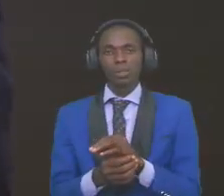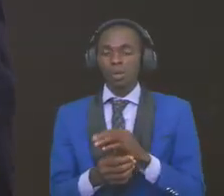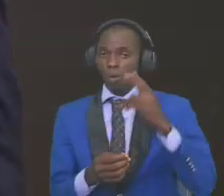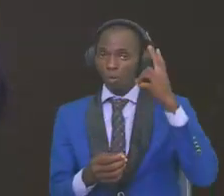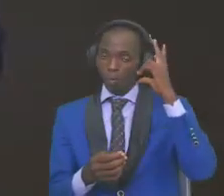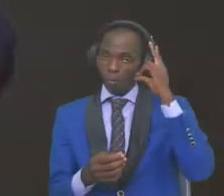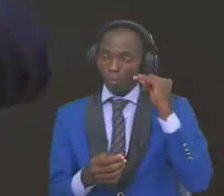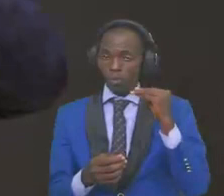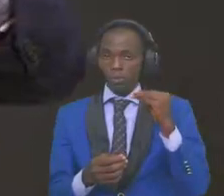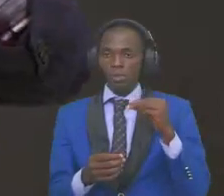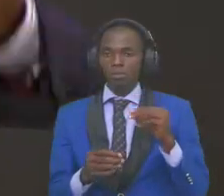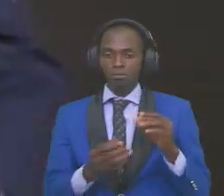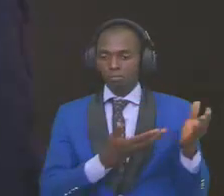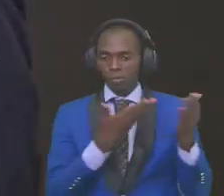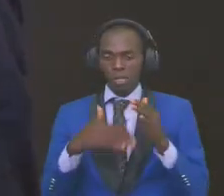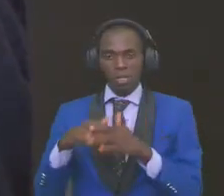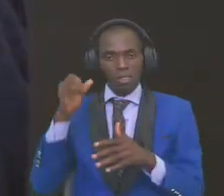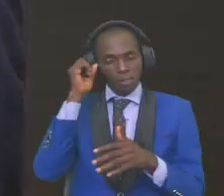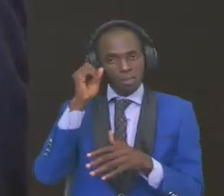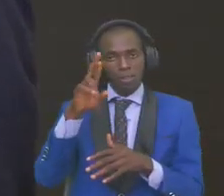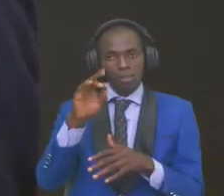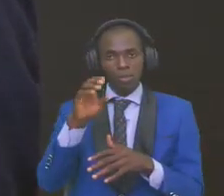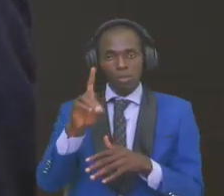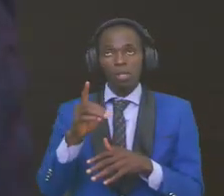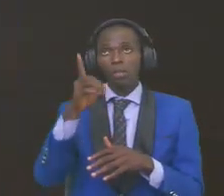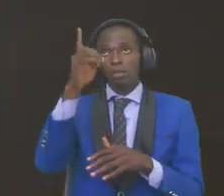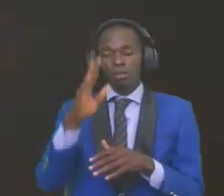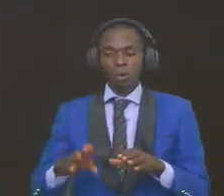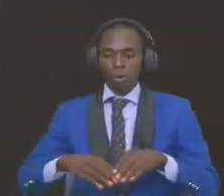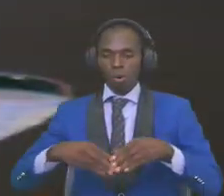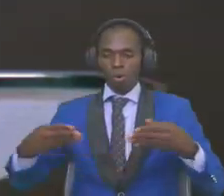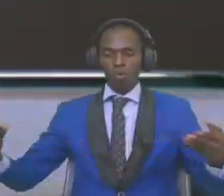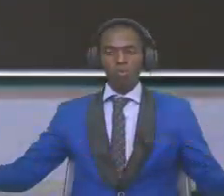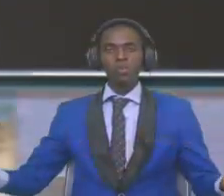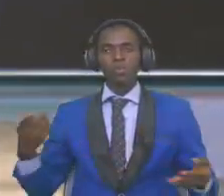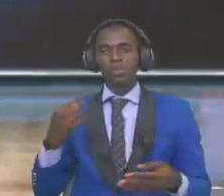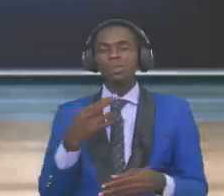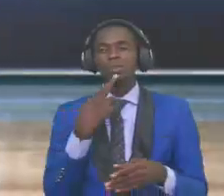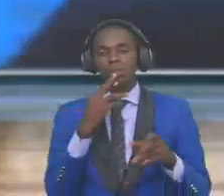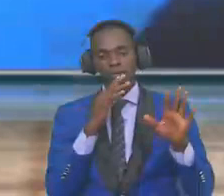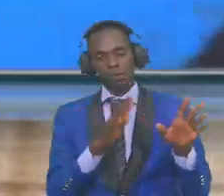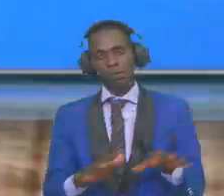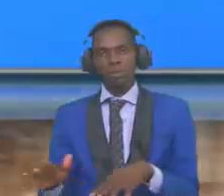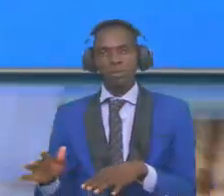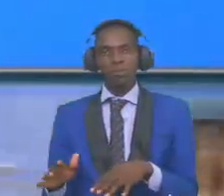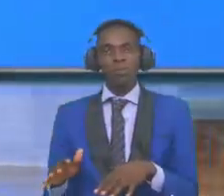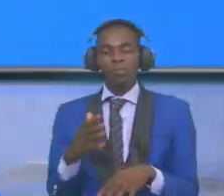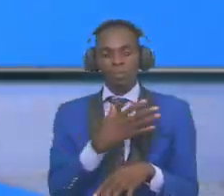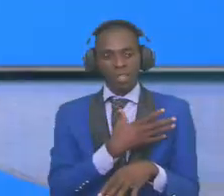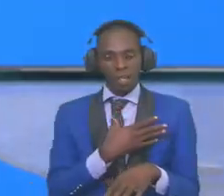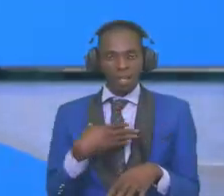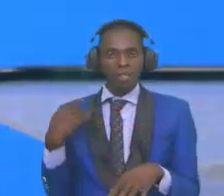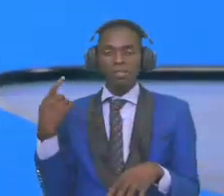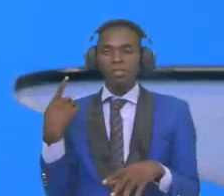the rod, and God opens the Red Sea. The priests carry the ark, and they